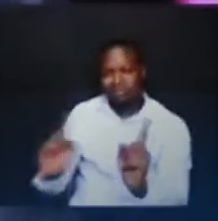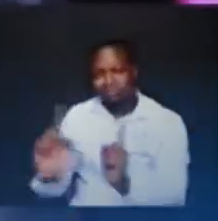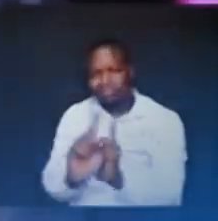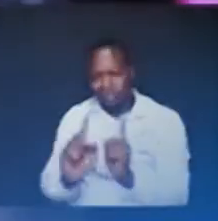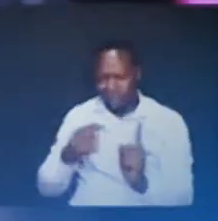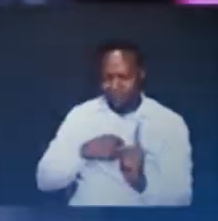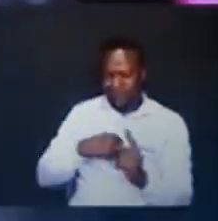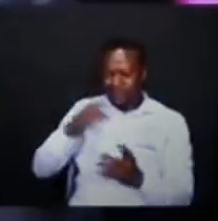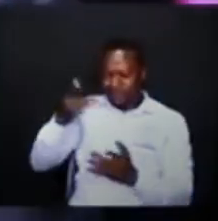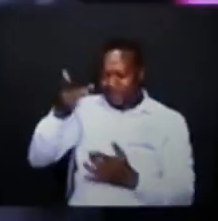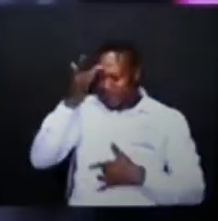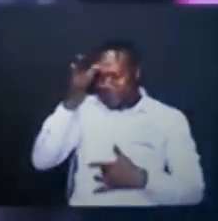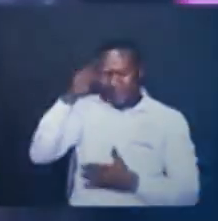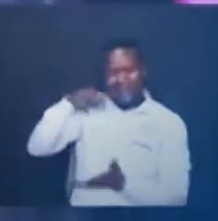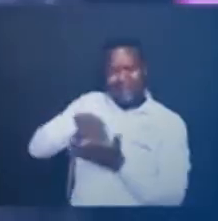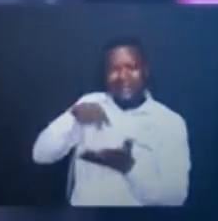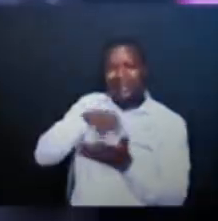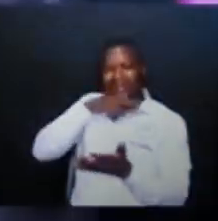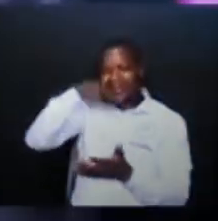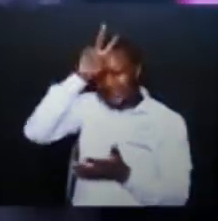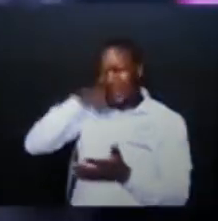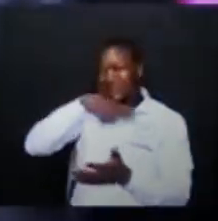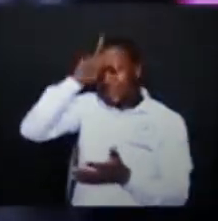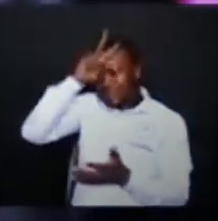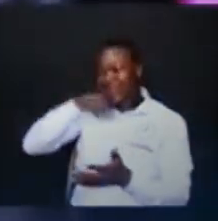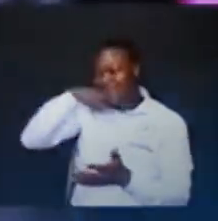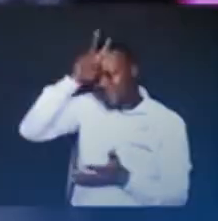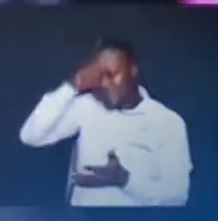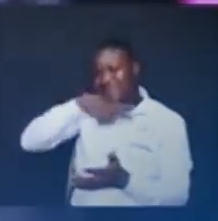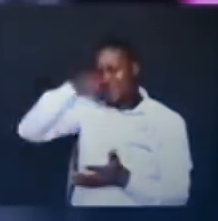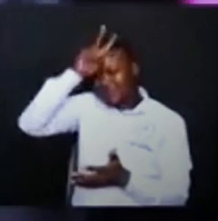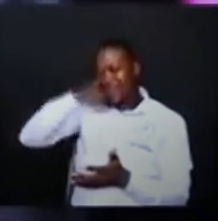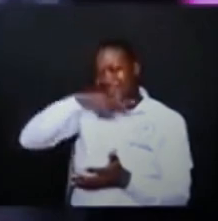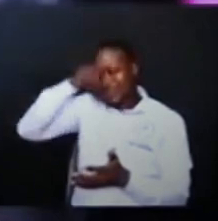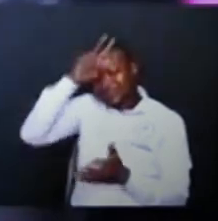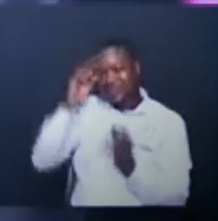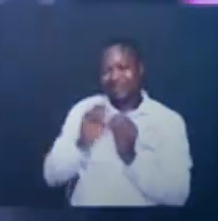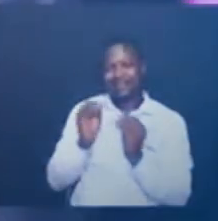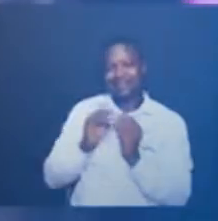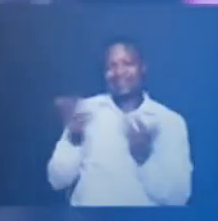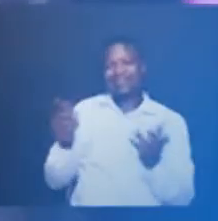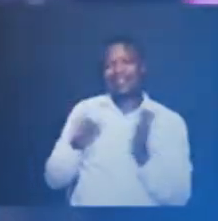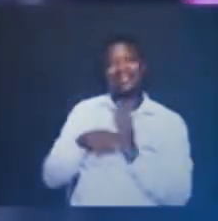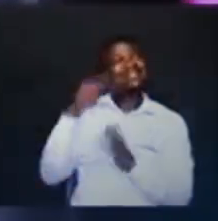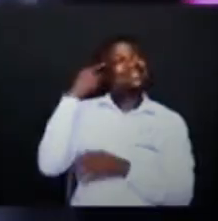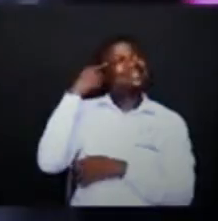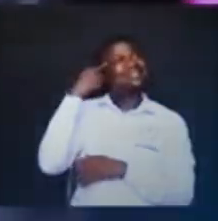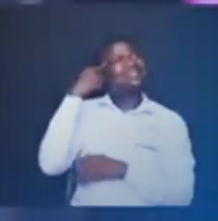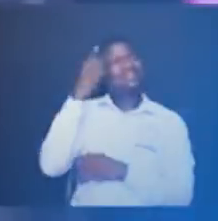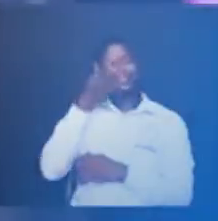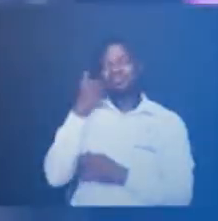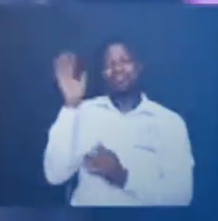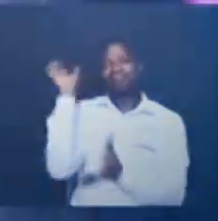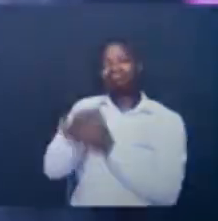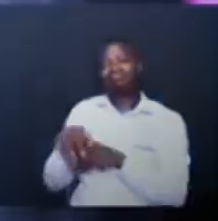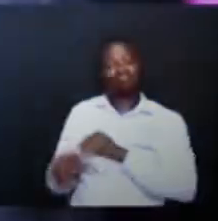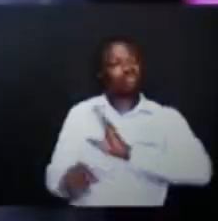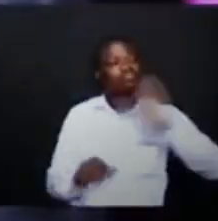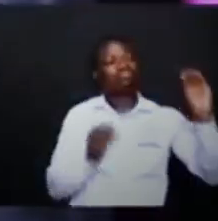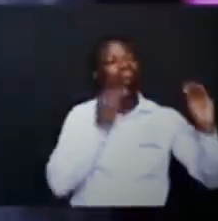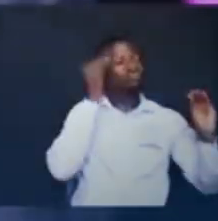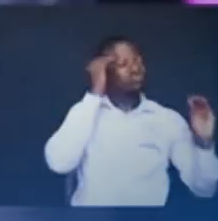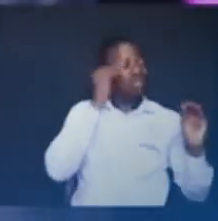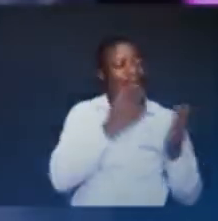even sitting and waiting. And so I had to advise myself, yeah, just go home and buy